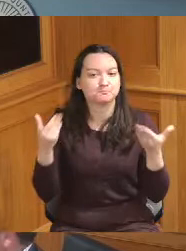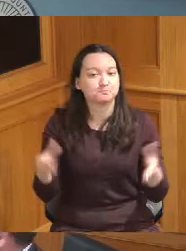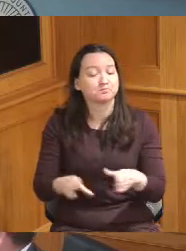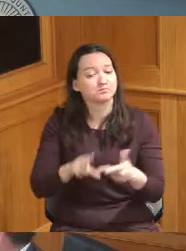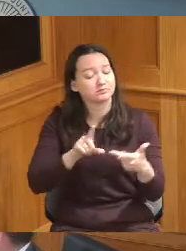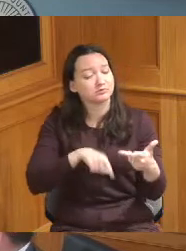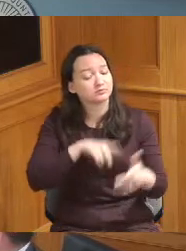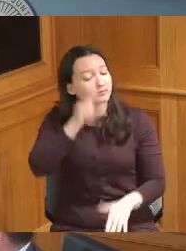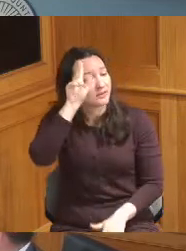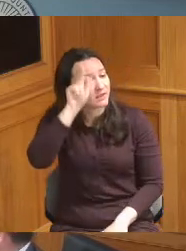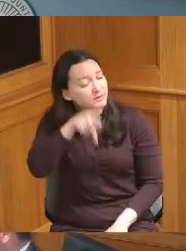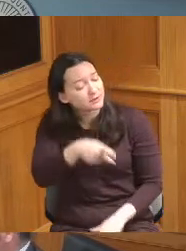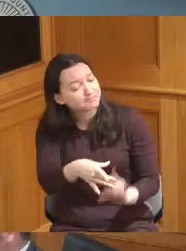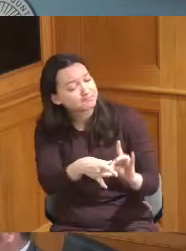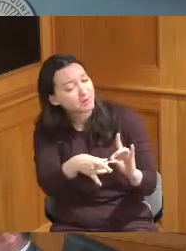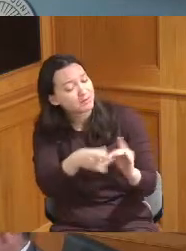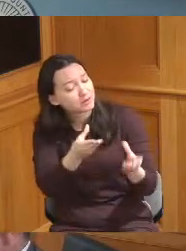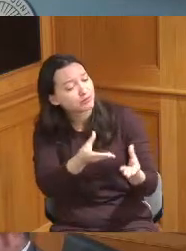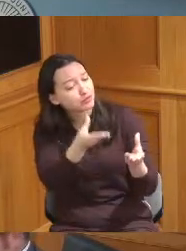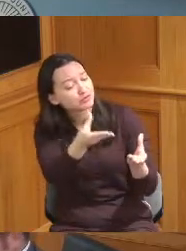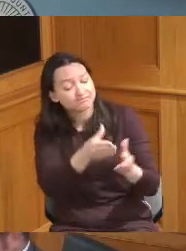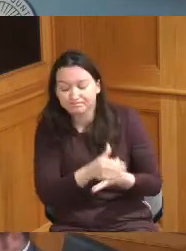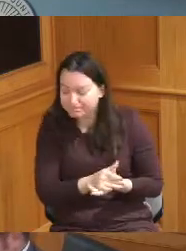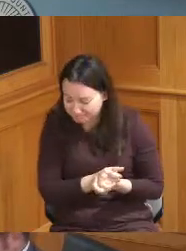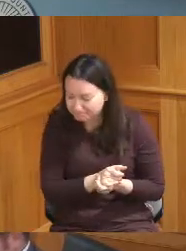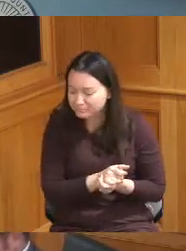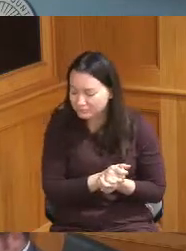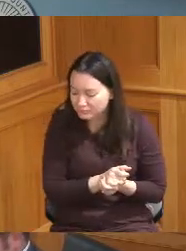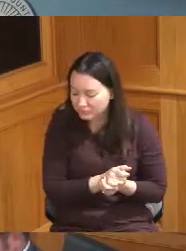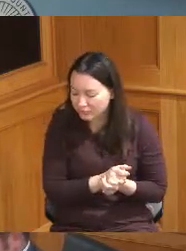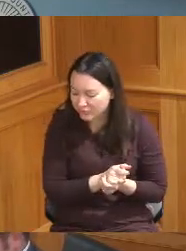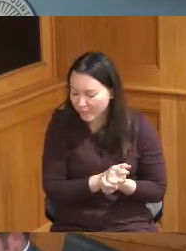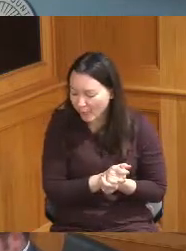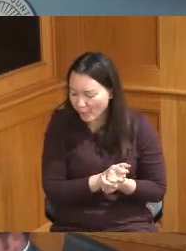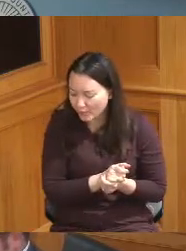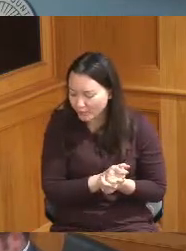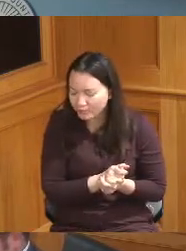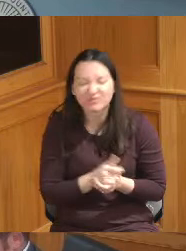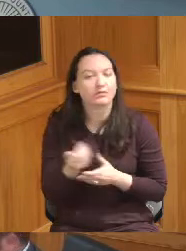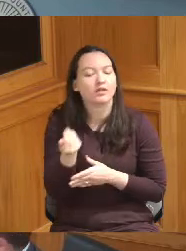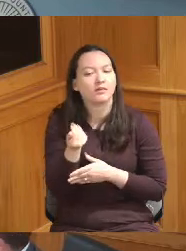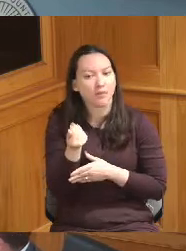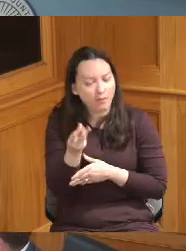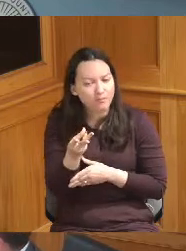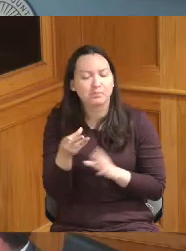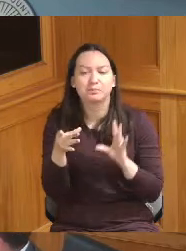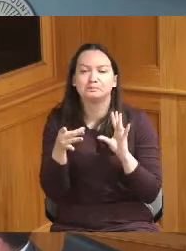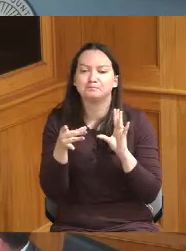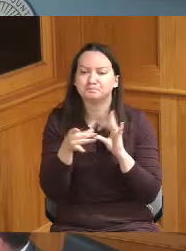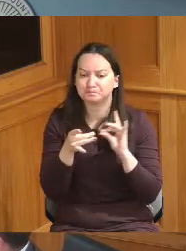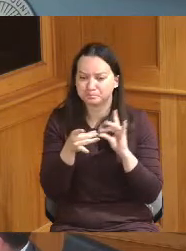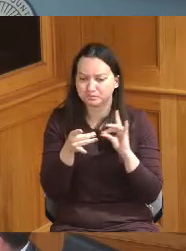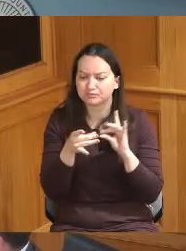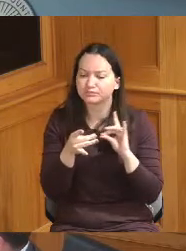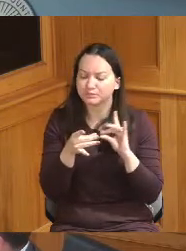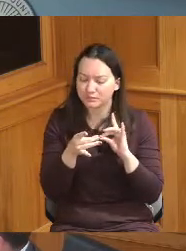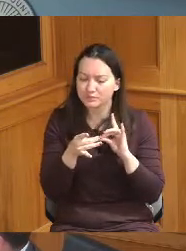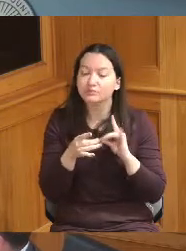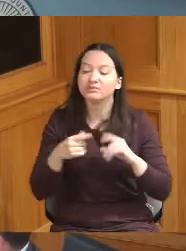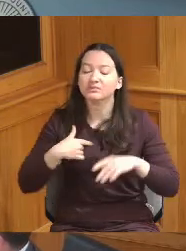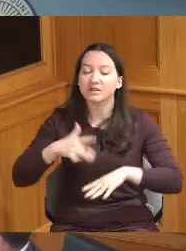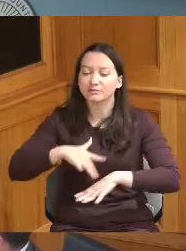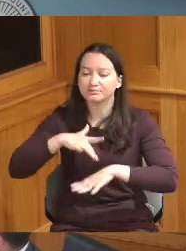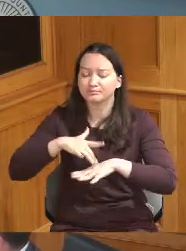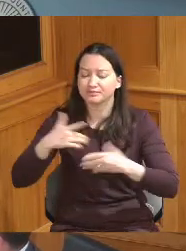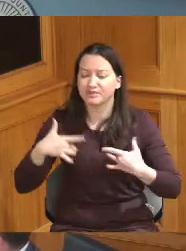Vice President Driehaus, for comments or motions. Yeah, thank you. Just have a couple of things. I was at an